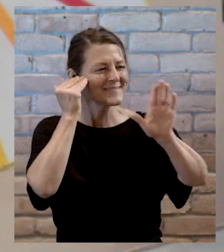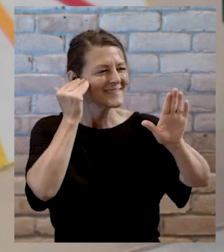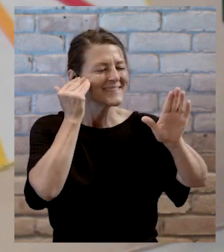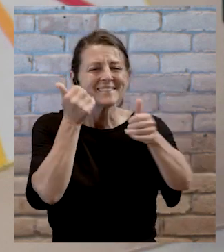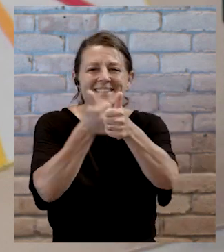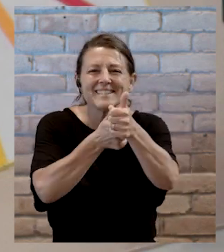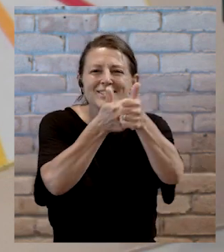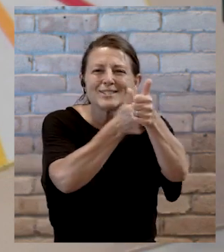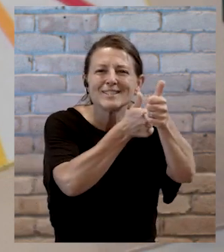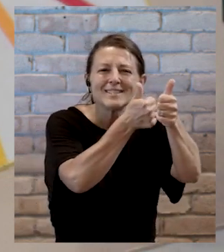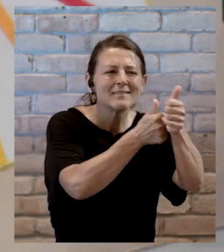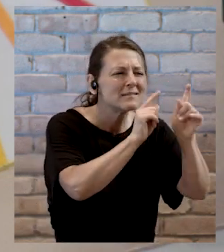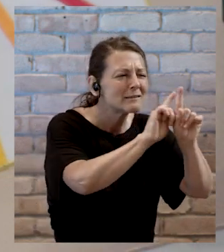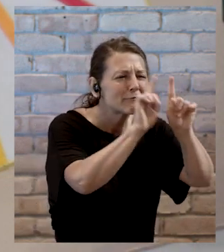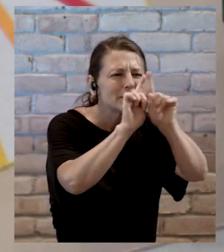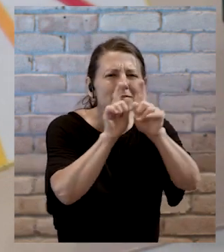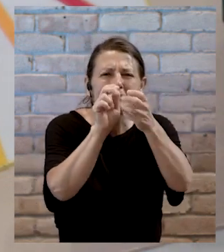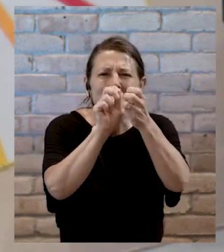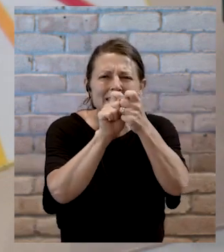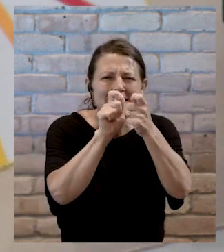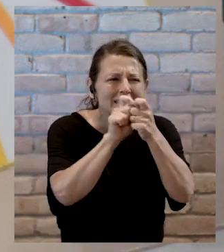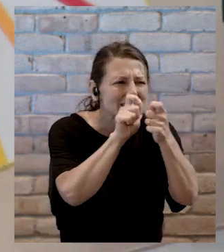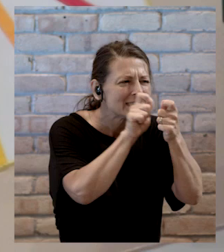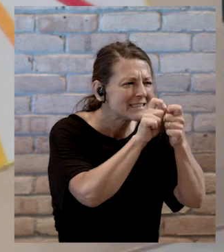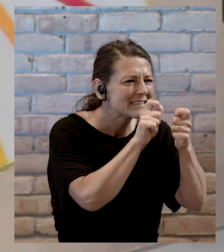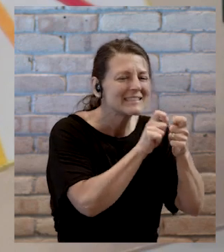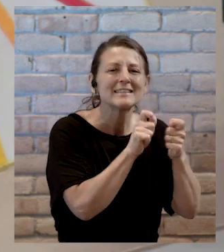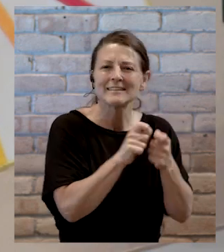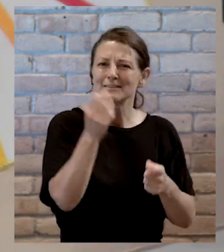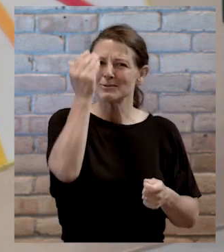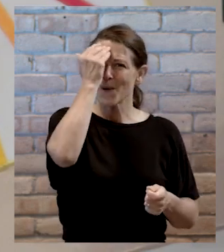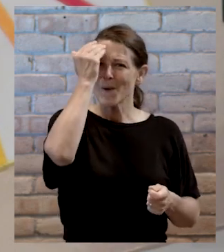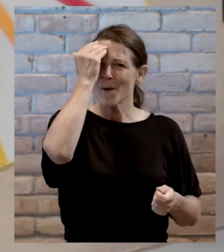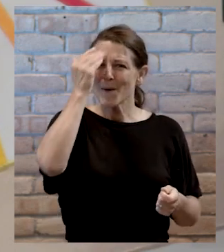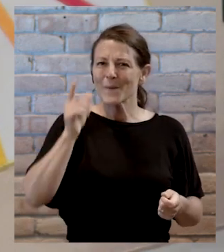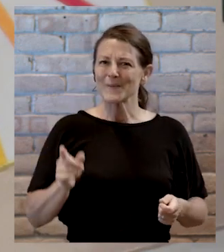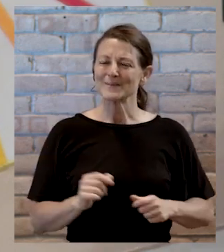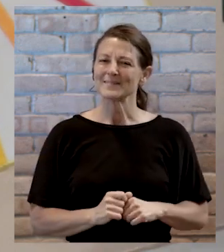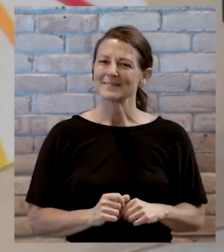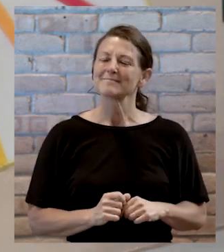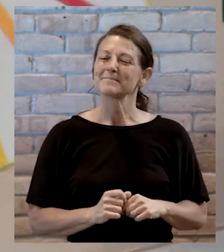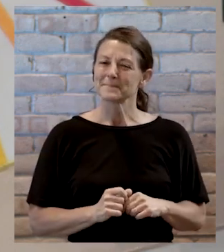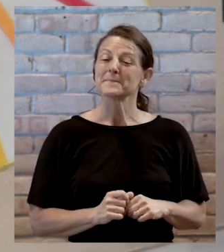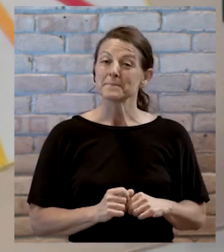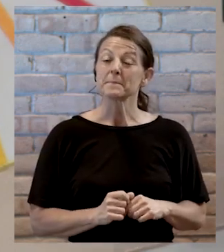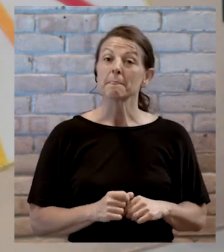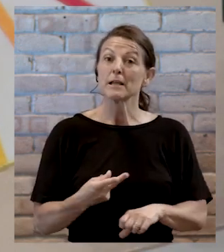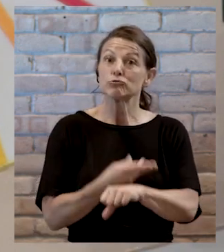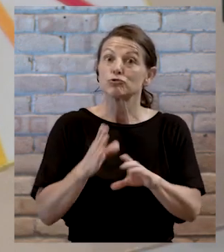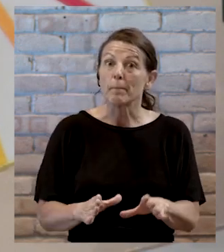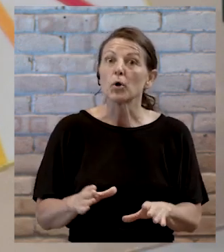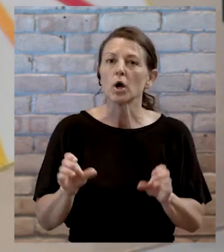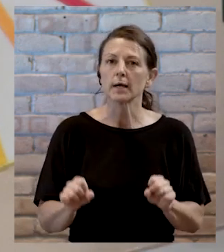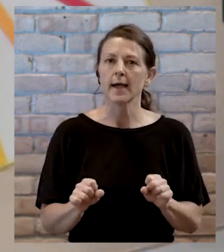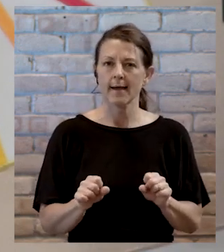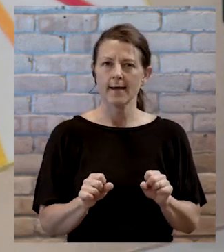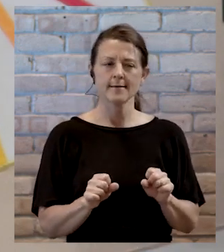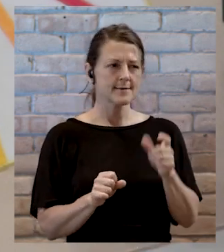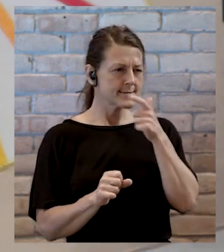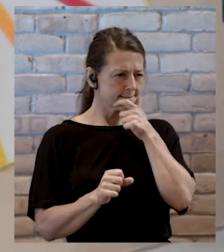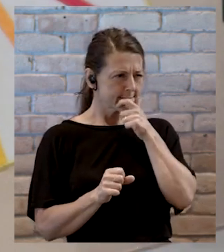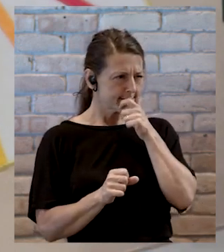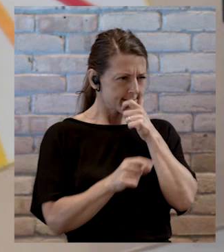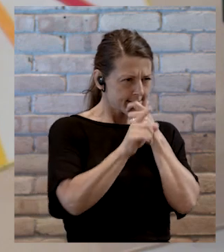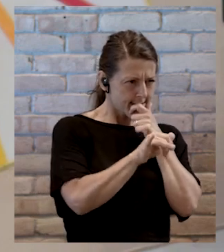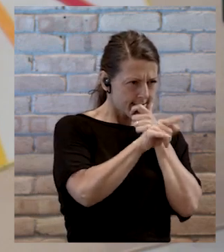Because a shepherd knows the details of his sheep. A shepherd can differentiate